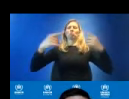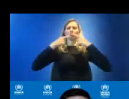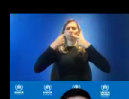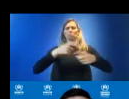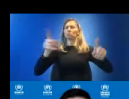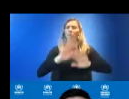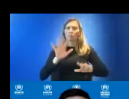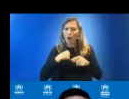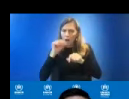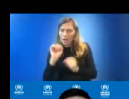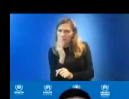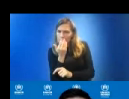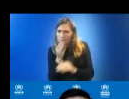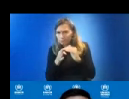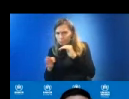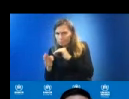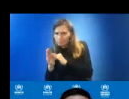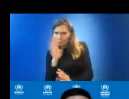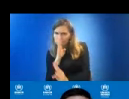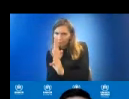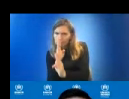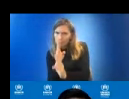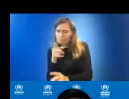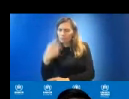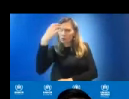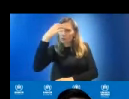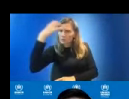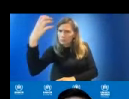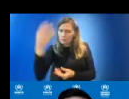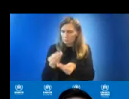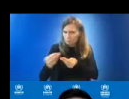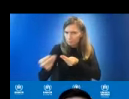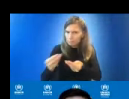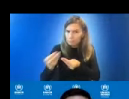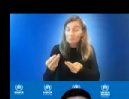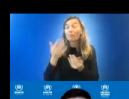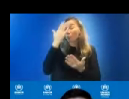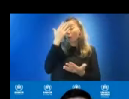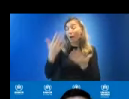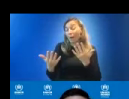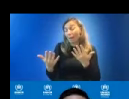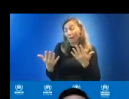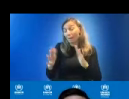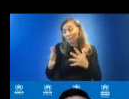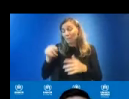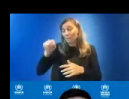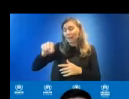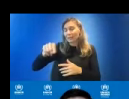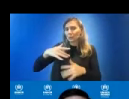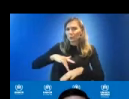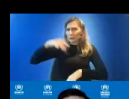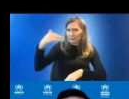with disabilities among our populations are facing, even when the context is potentially sensitive and we're facing pressure from